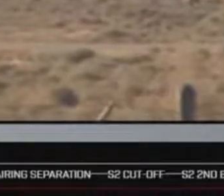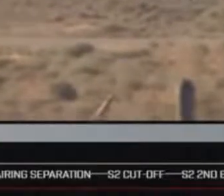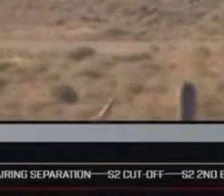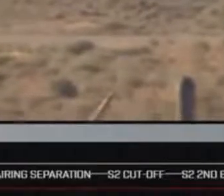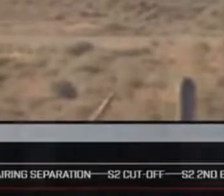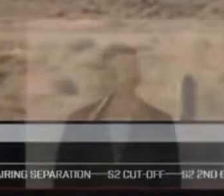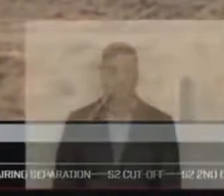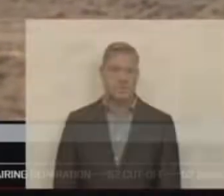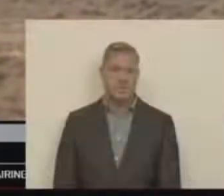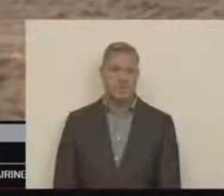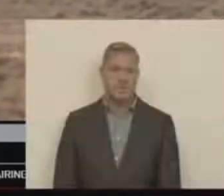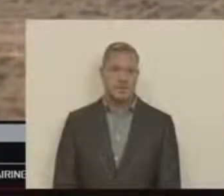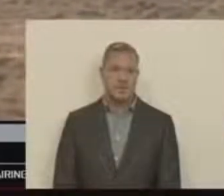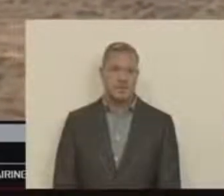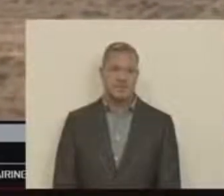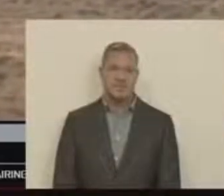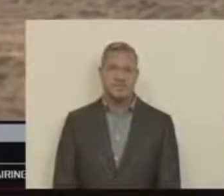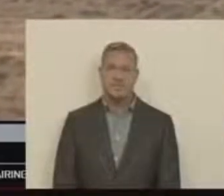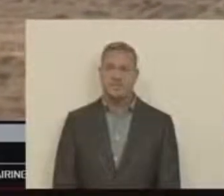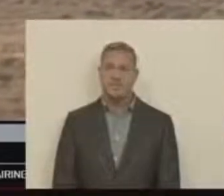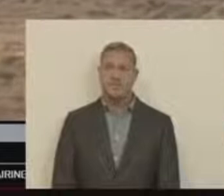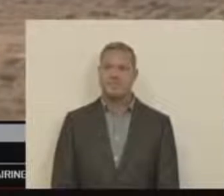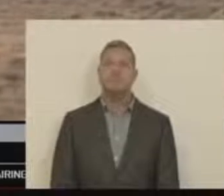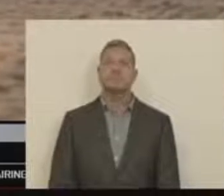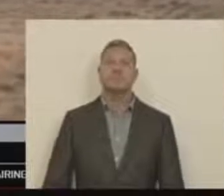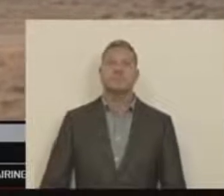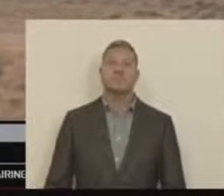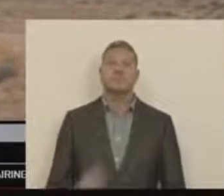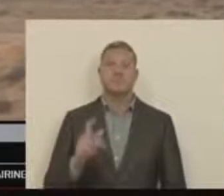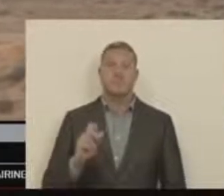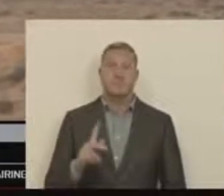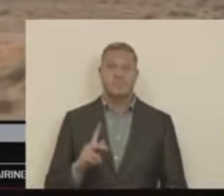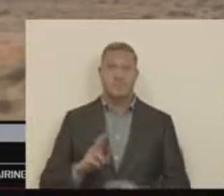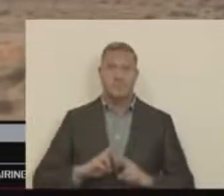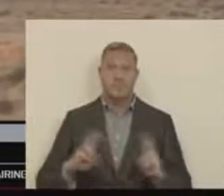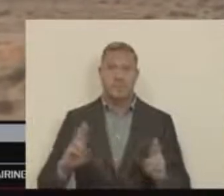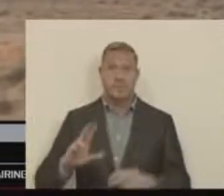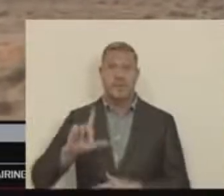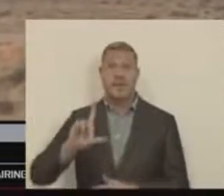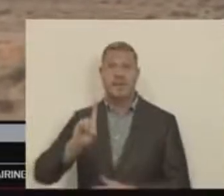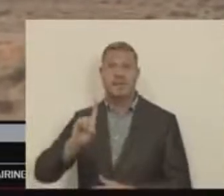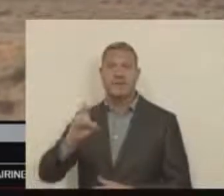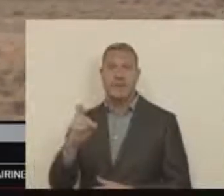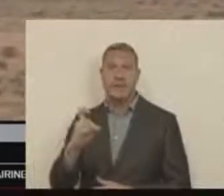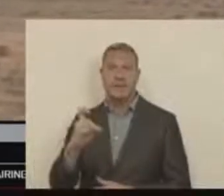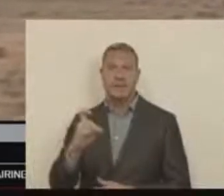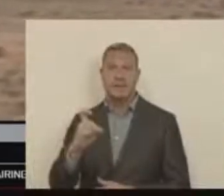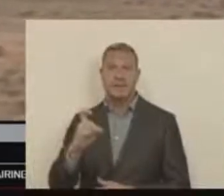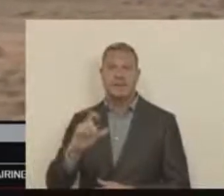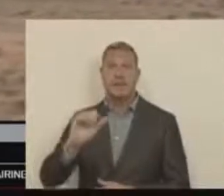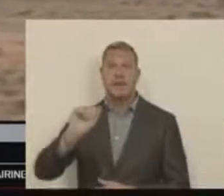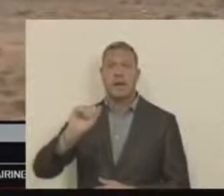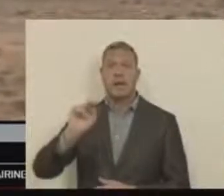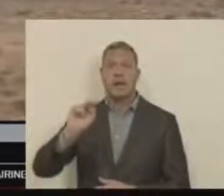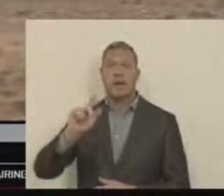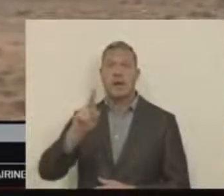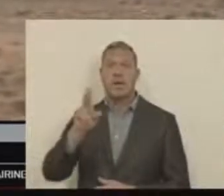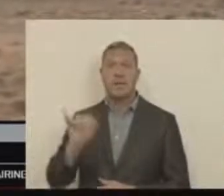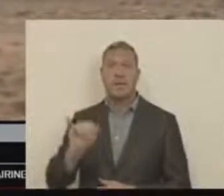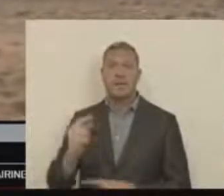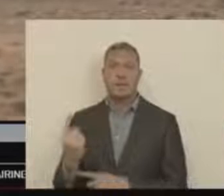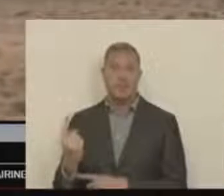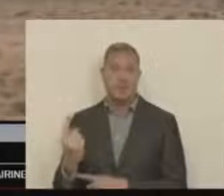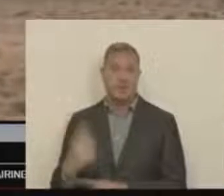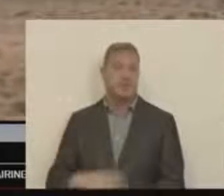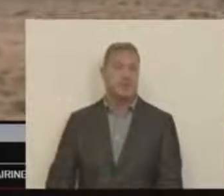We are hearing goes for takeoff Copy, across the board. SMA, this is LDX. Can you go to anomaly There was 1? like 30 of them right on the hillside